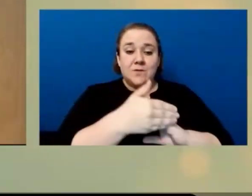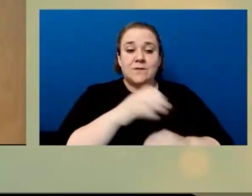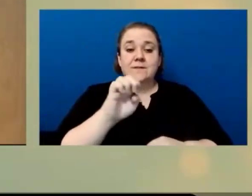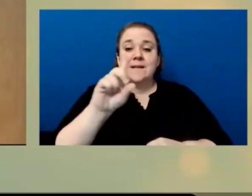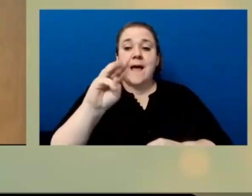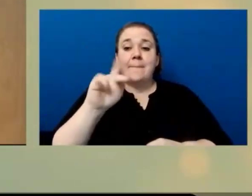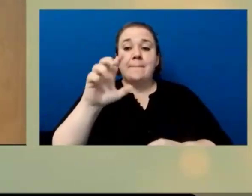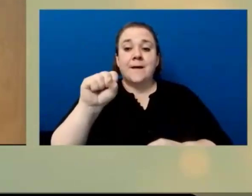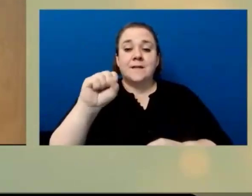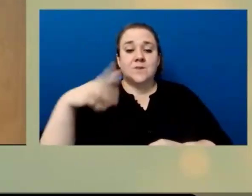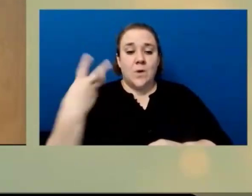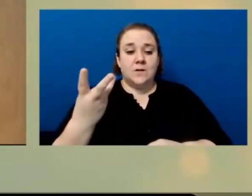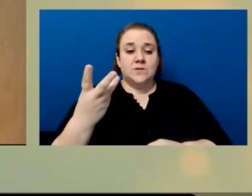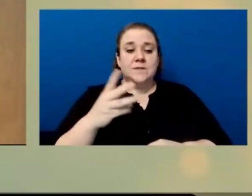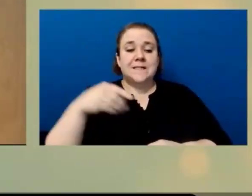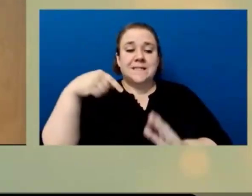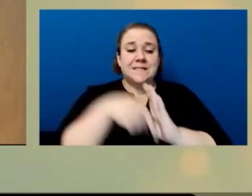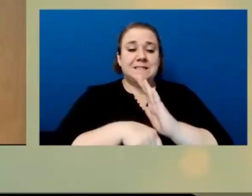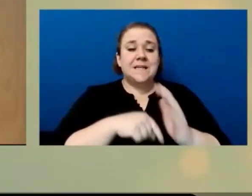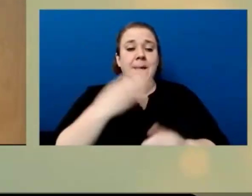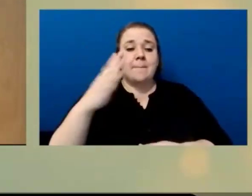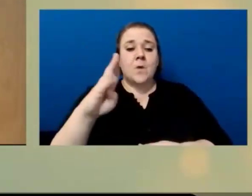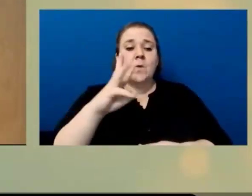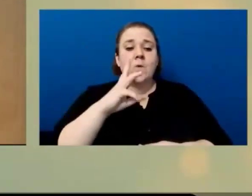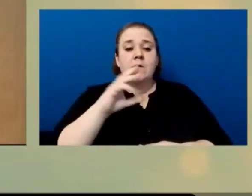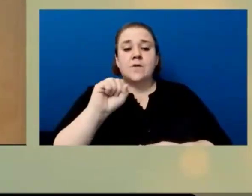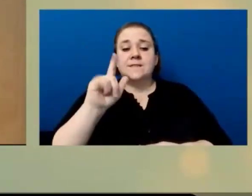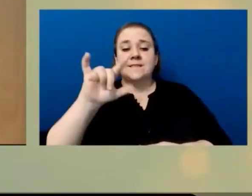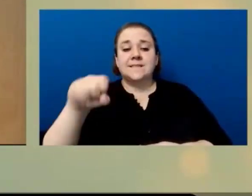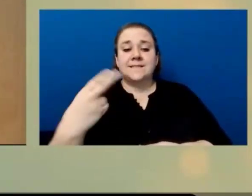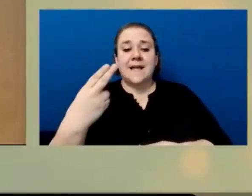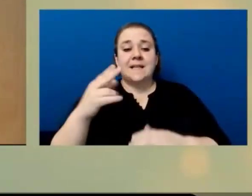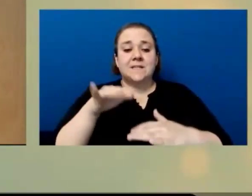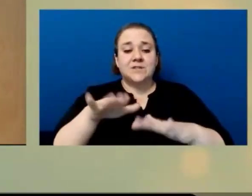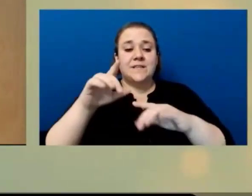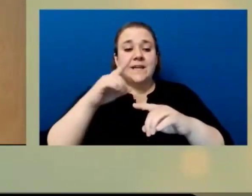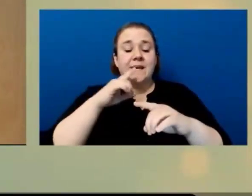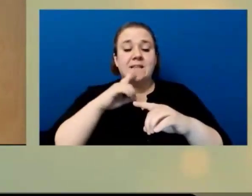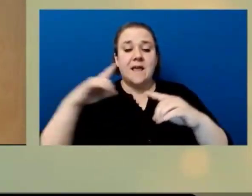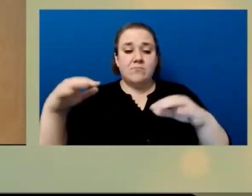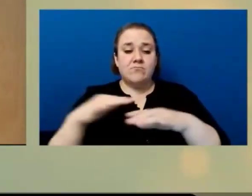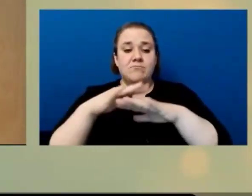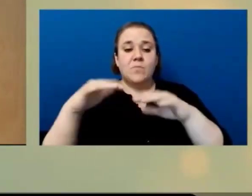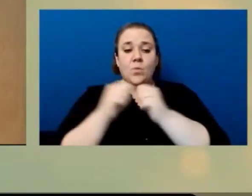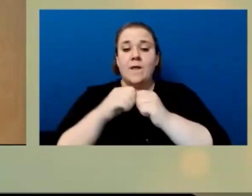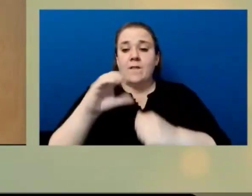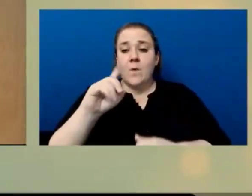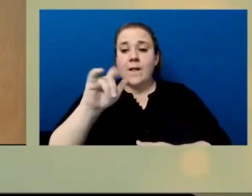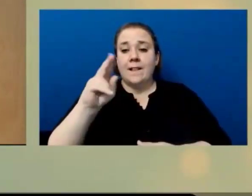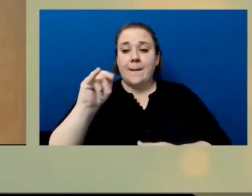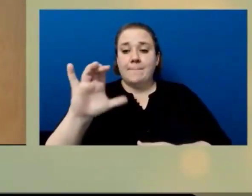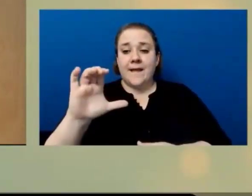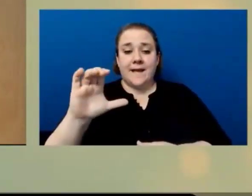Coast, from Edmonds, Washington, where the deep blue waters of the Salish Sea lap at the shores between the Cascade and the Olympic